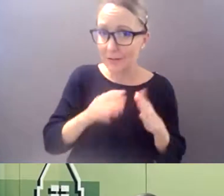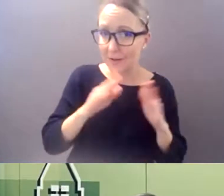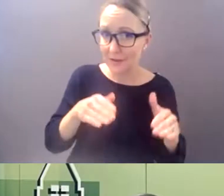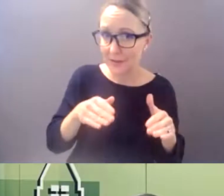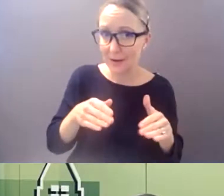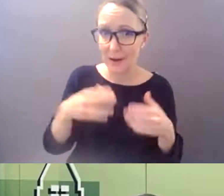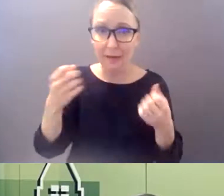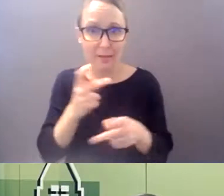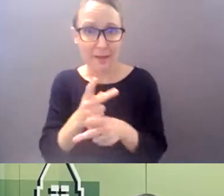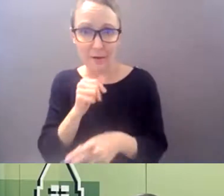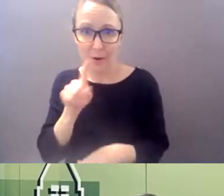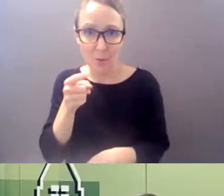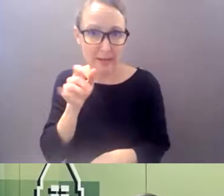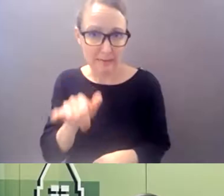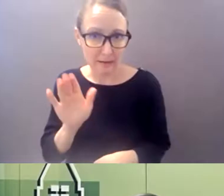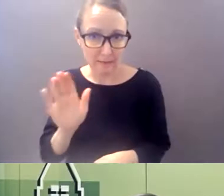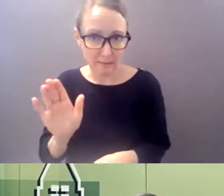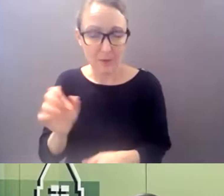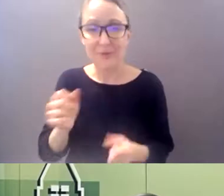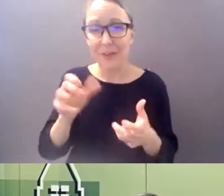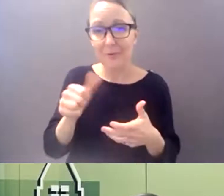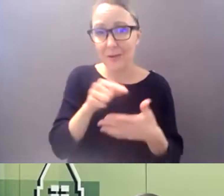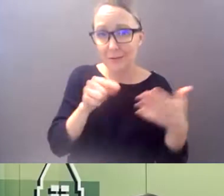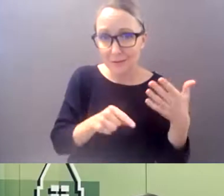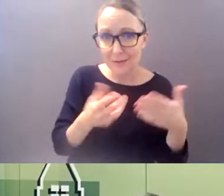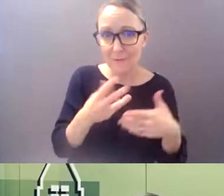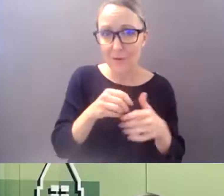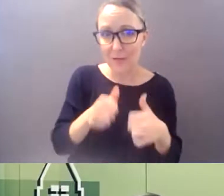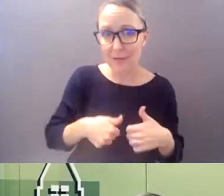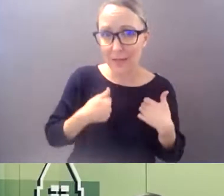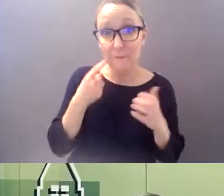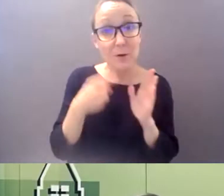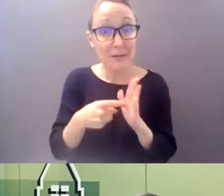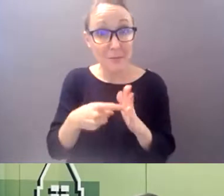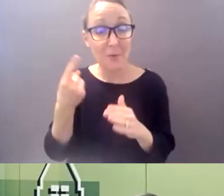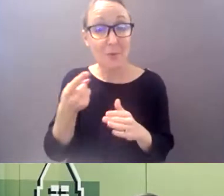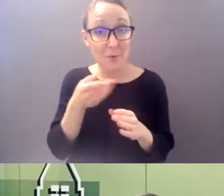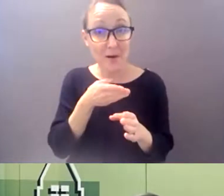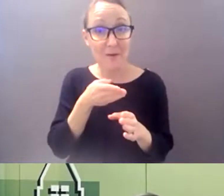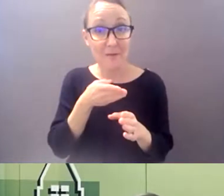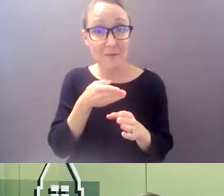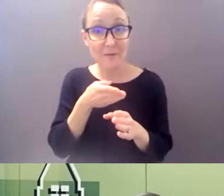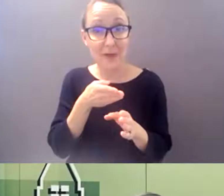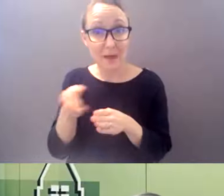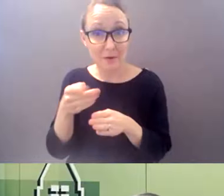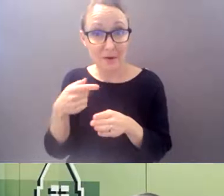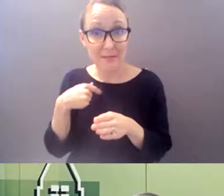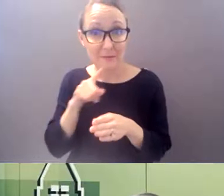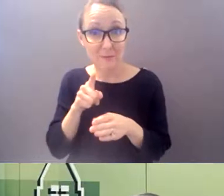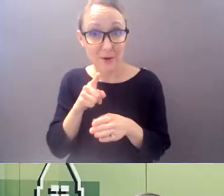healthcare. There are lots of other things in their life. For example, one of the areas I've been looking at and doing a lot of deep diving